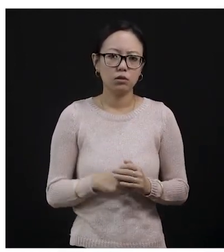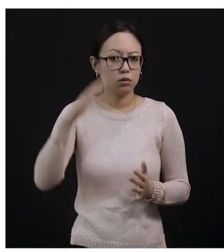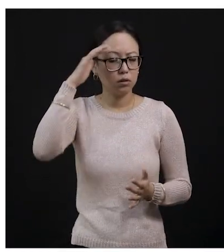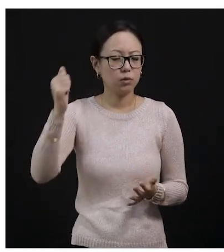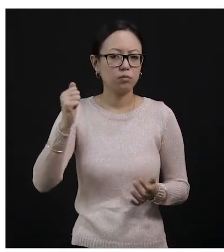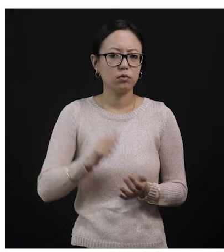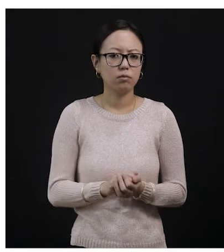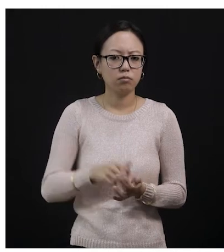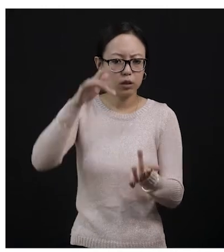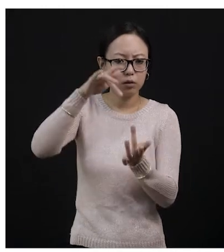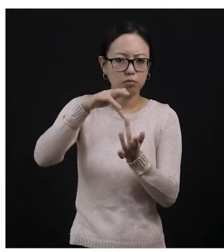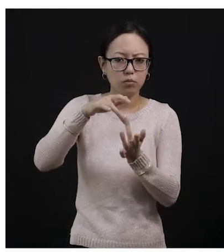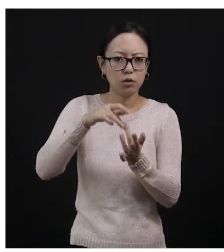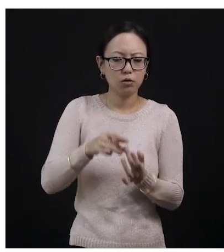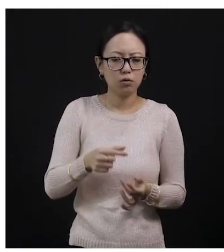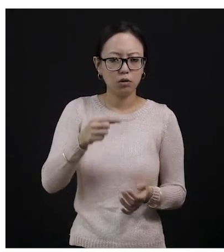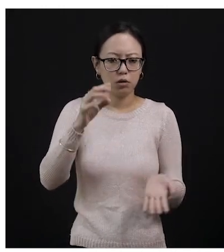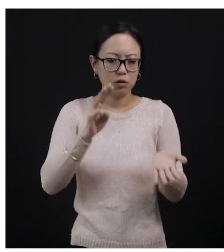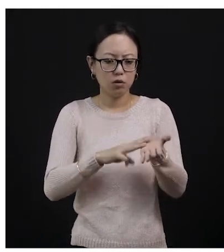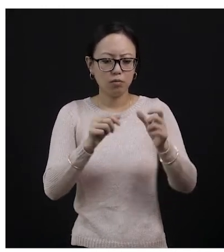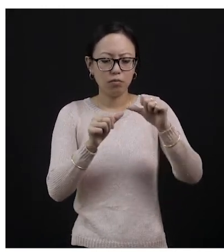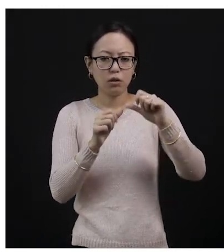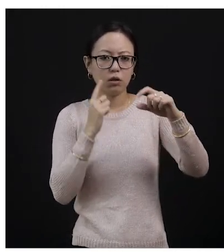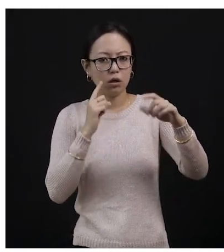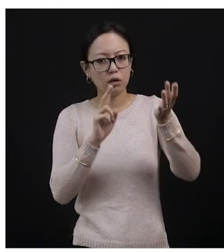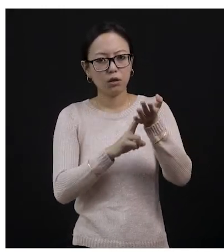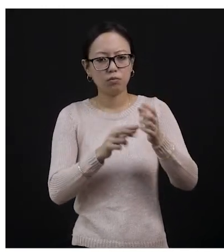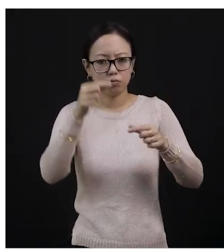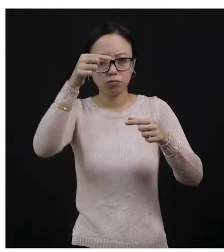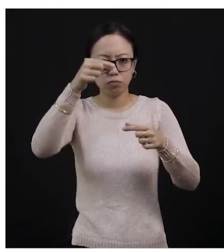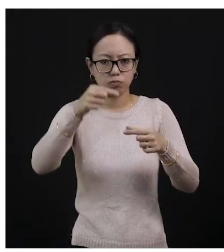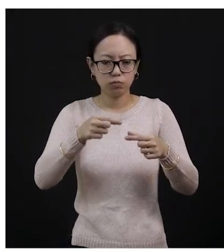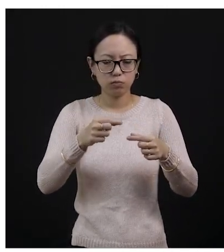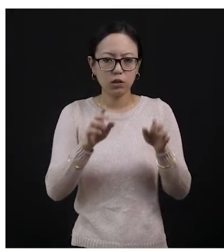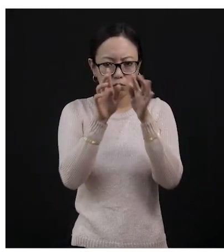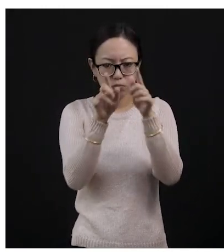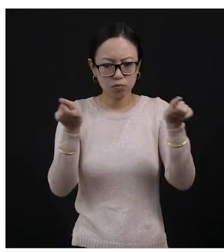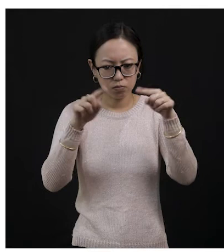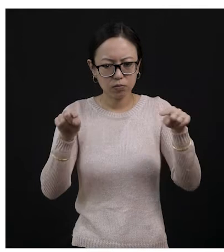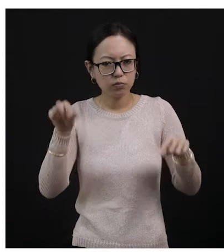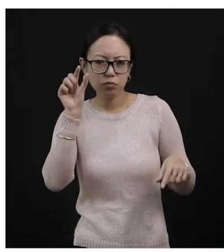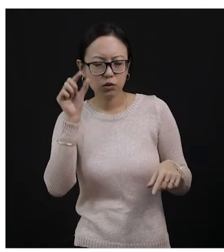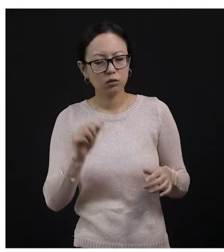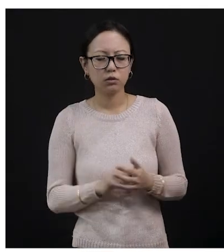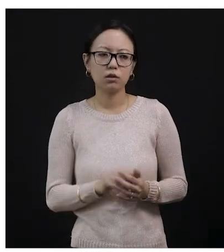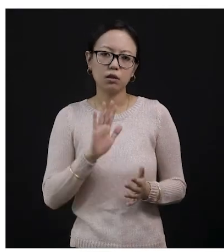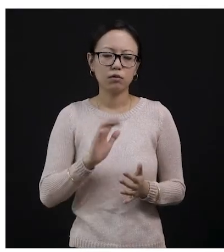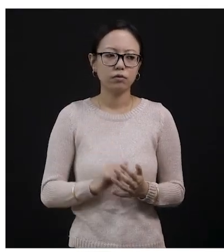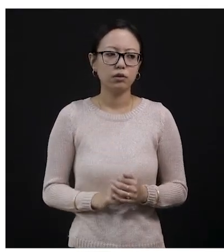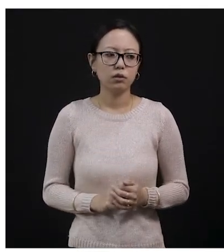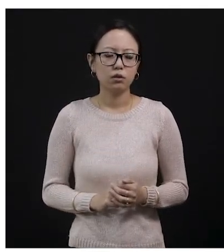roots or lateral roots will come out, whereas this is known as a fibrous root. What root?